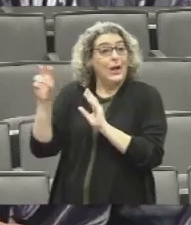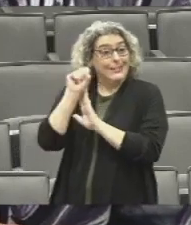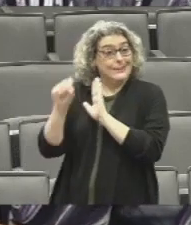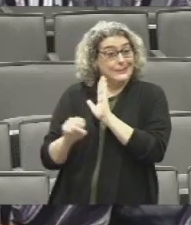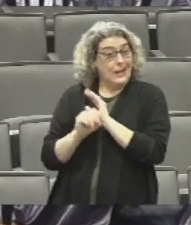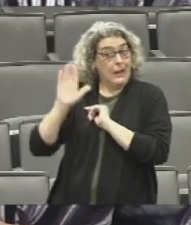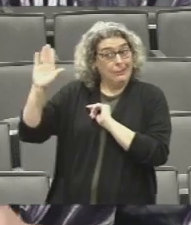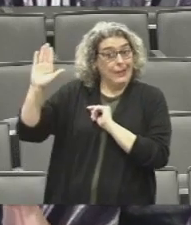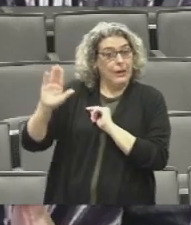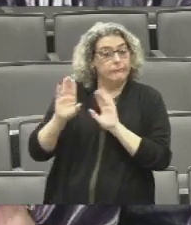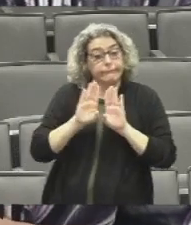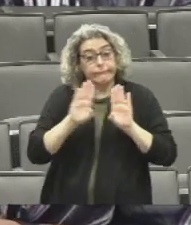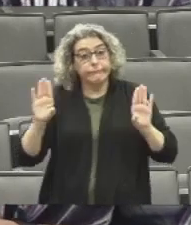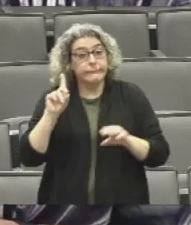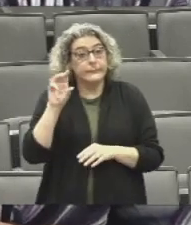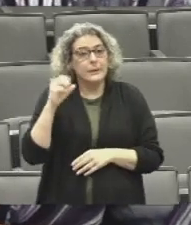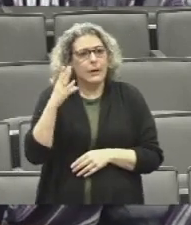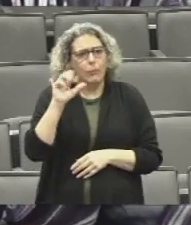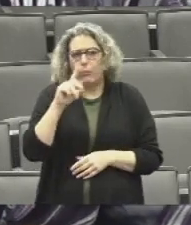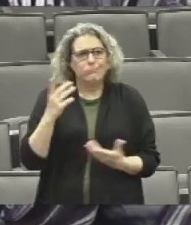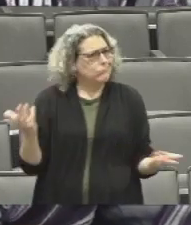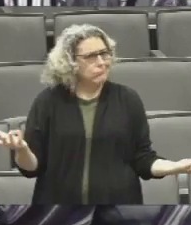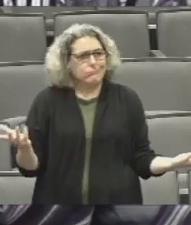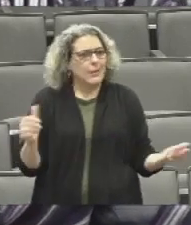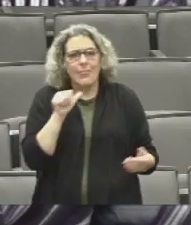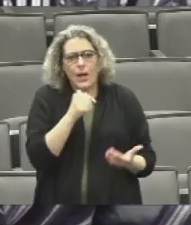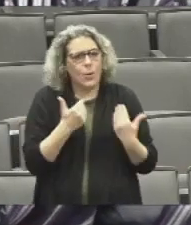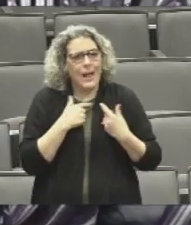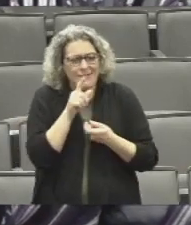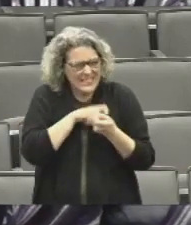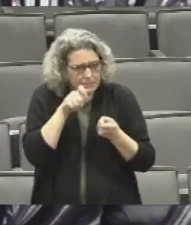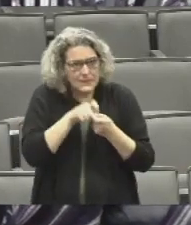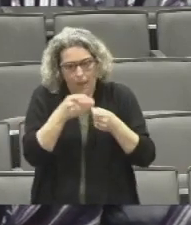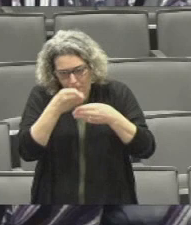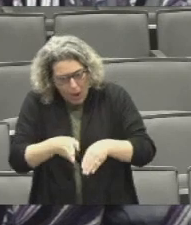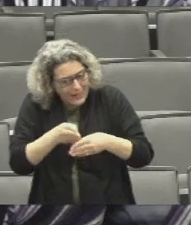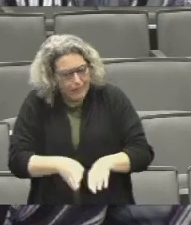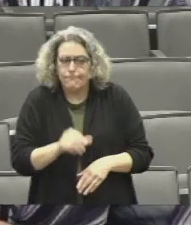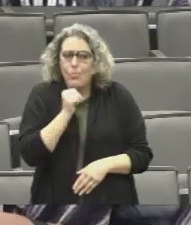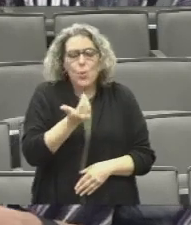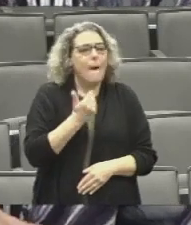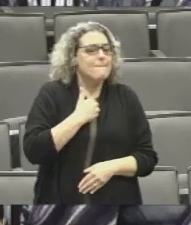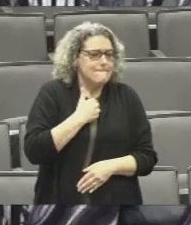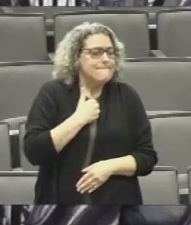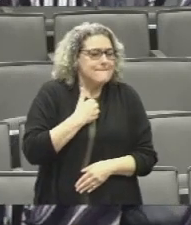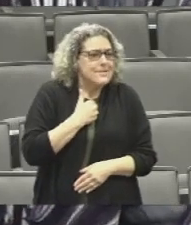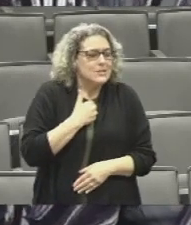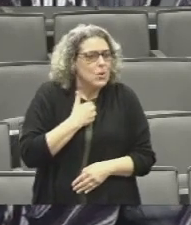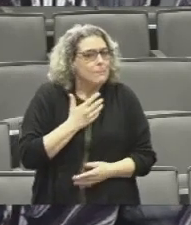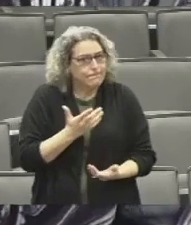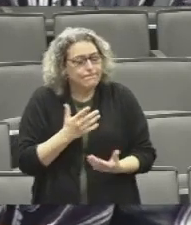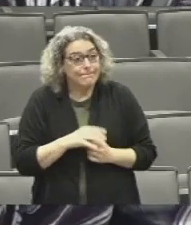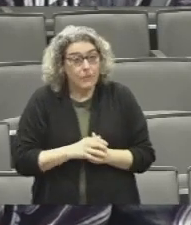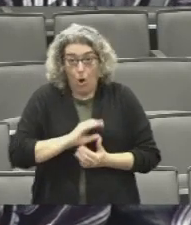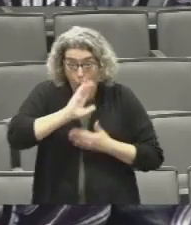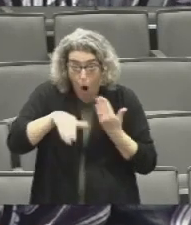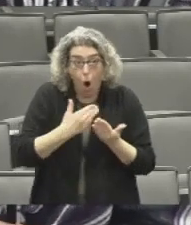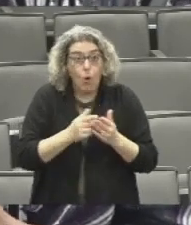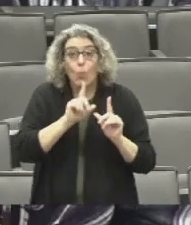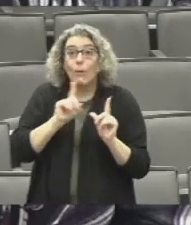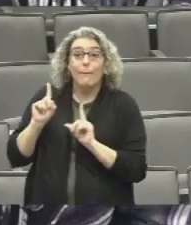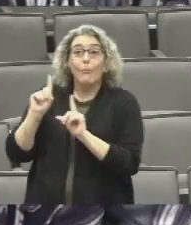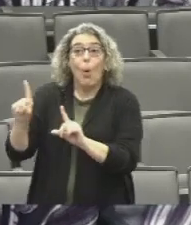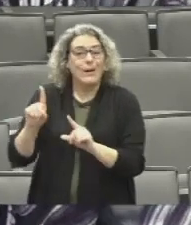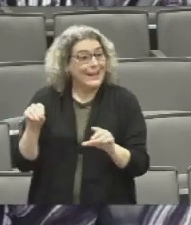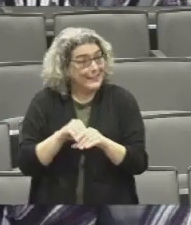dashboard, that they do not have that type of specificity. So not all of them are reporting in the same